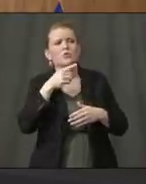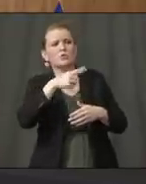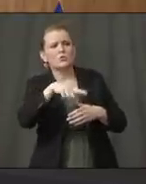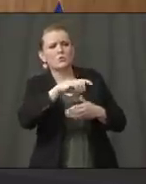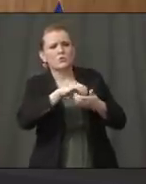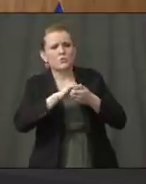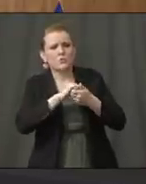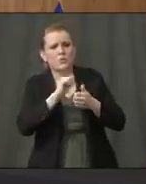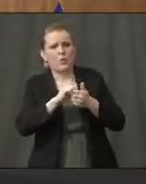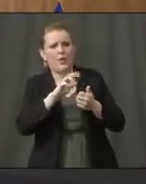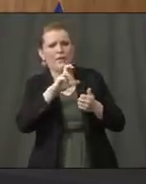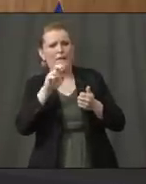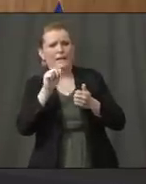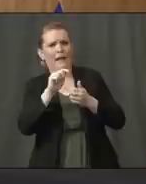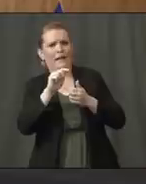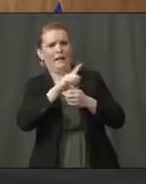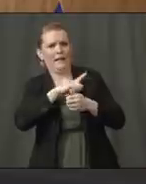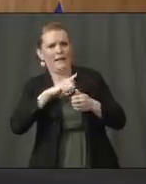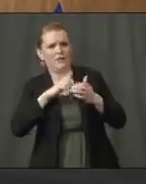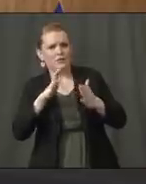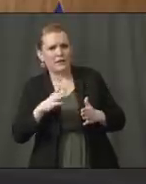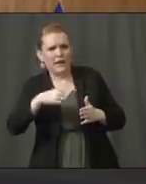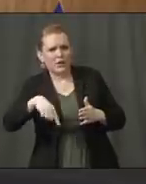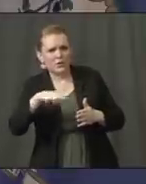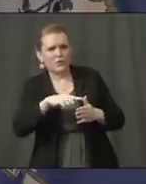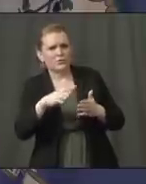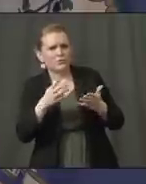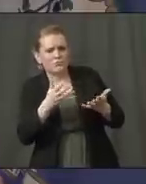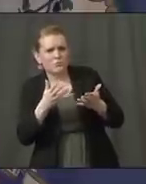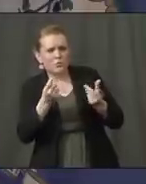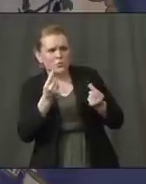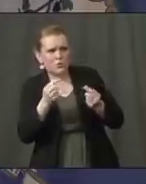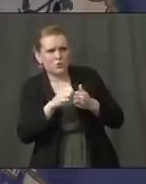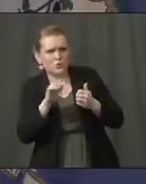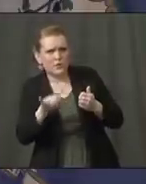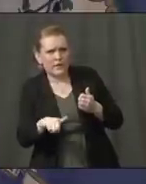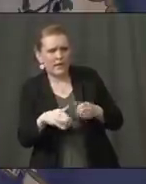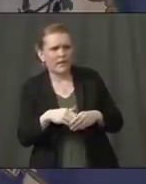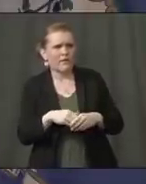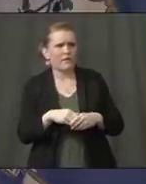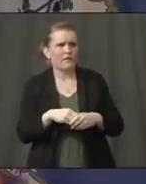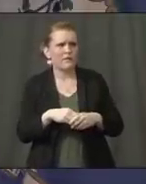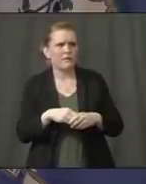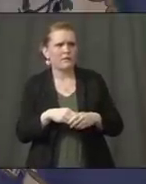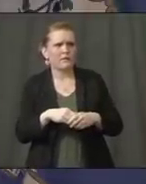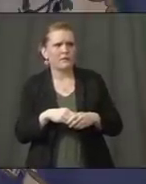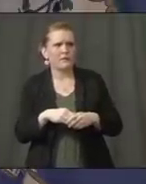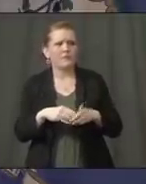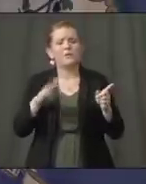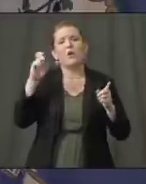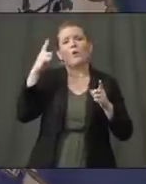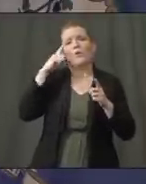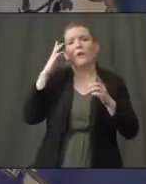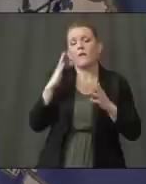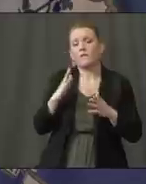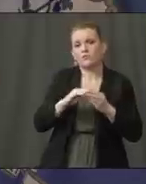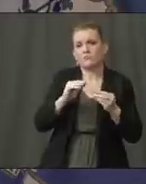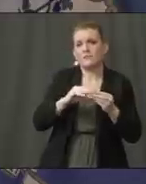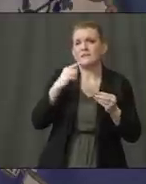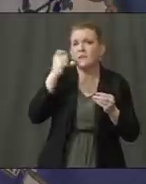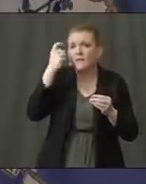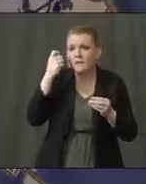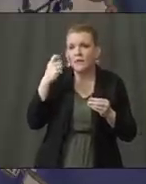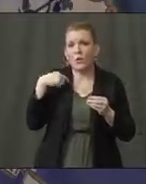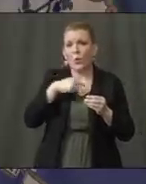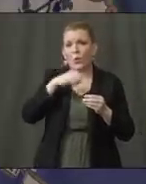a one-size-fits-all approach? Well, there's obviously, as I just showed you, there's no one-size-fits all even within the state of